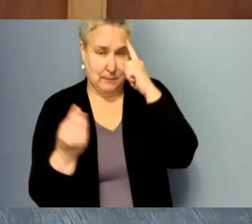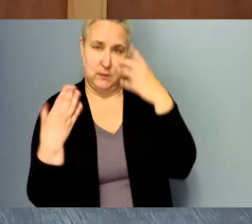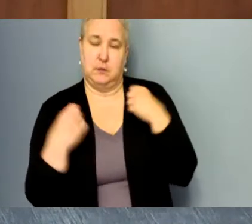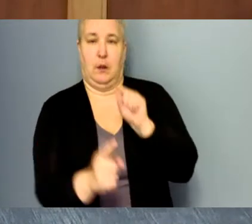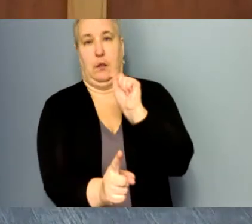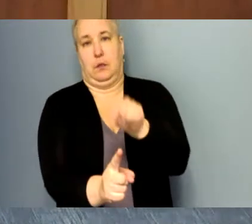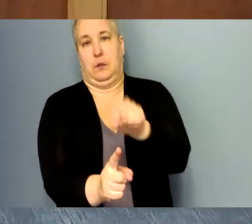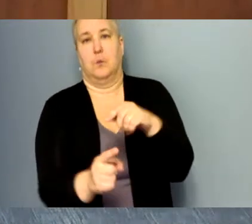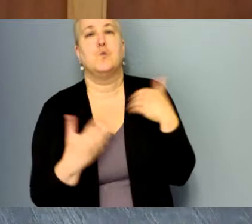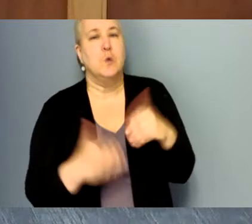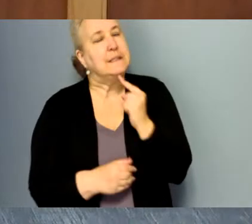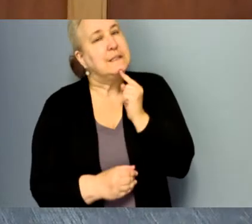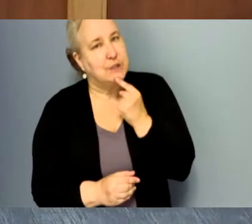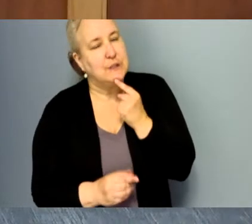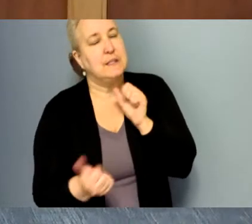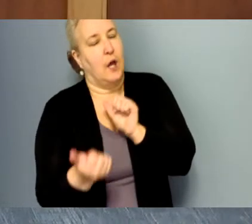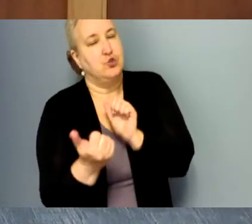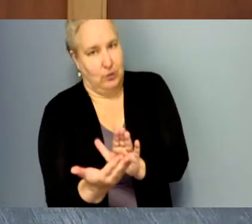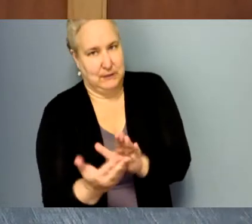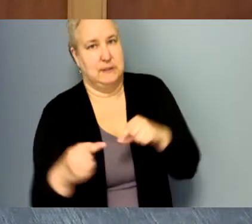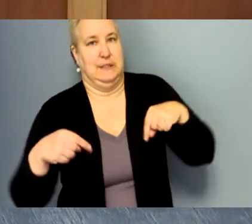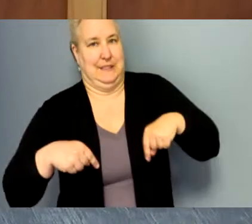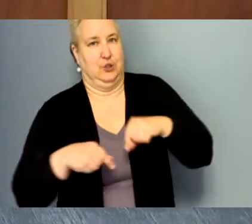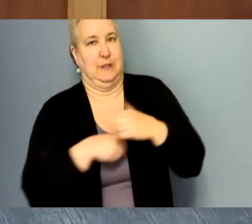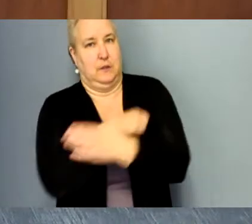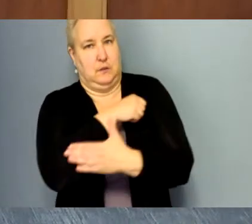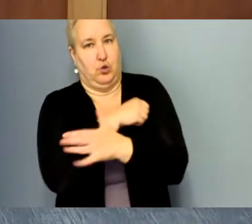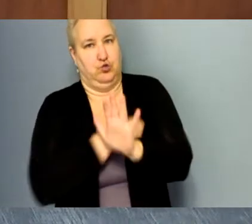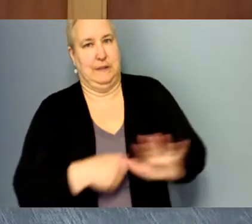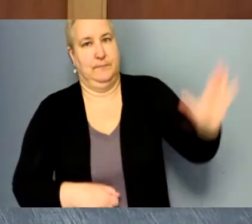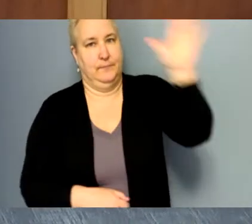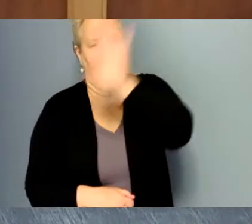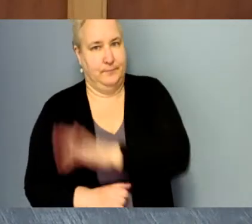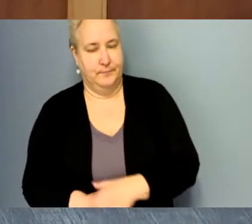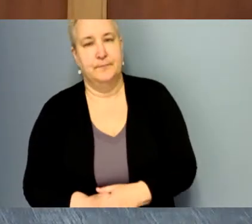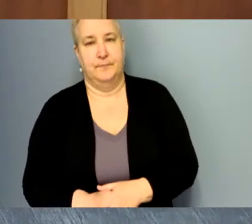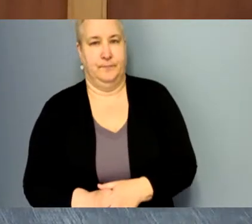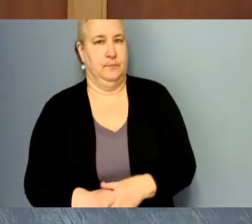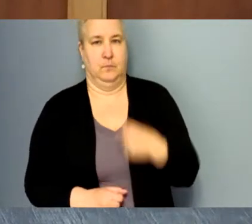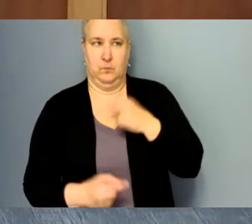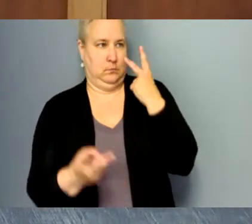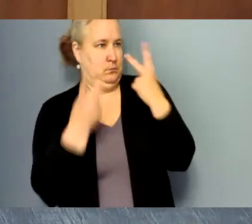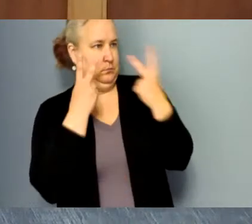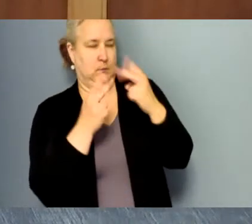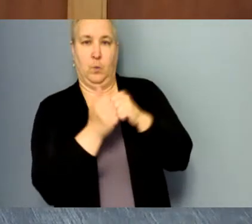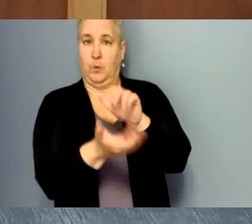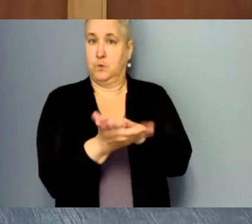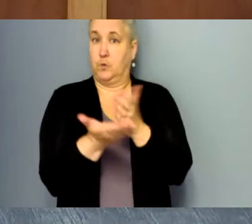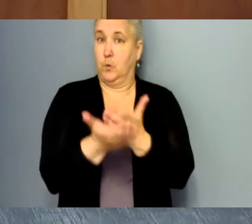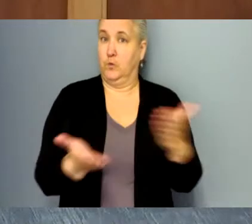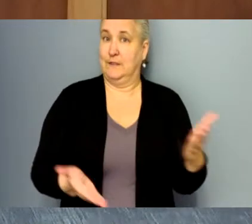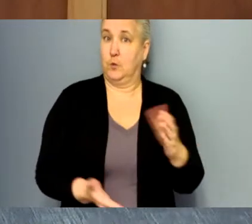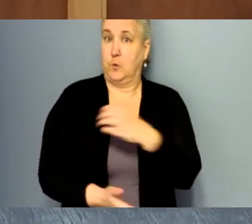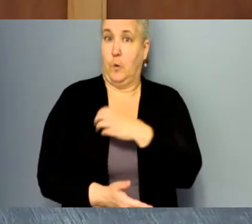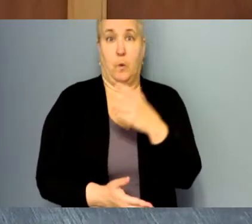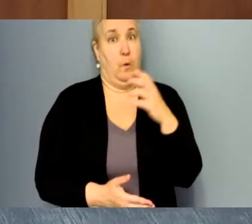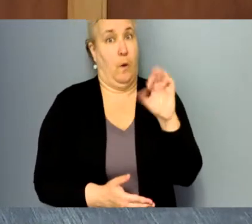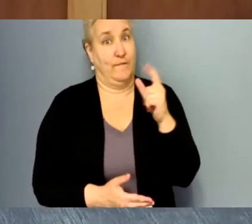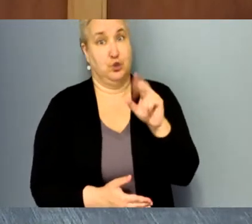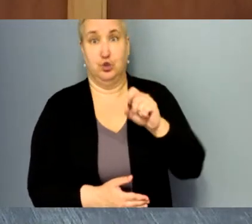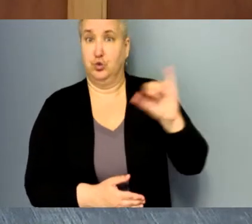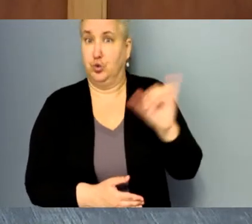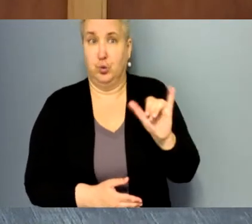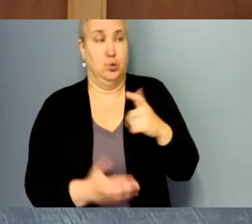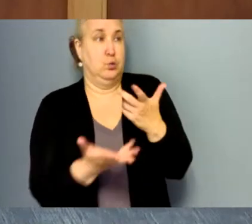in a serious way in this country. And we're seeing it even when it comes to school resource officers, having to be